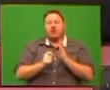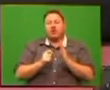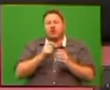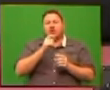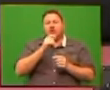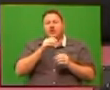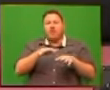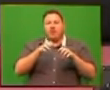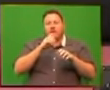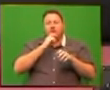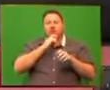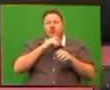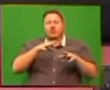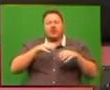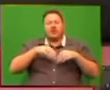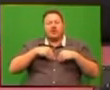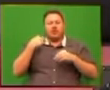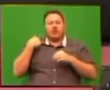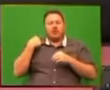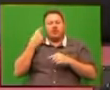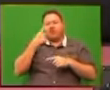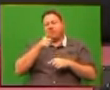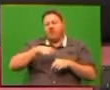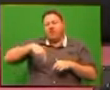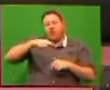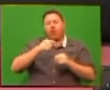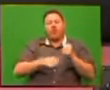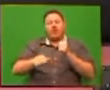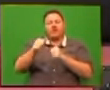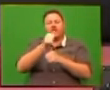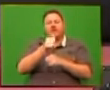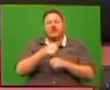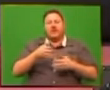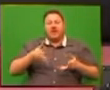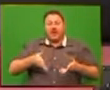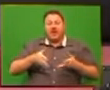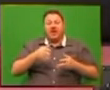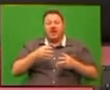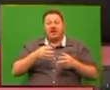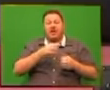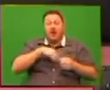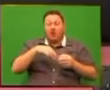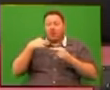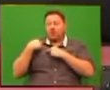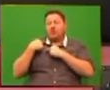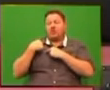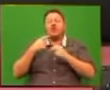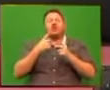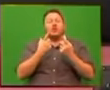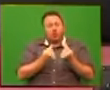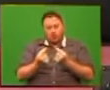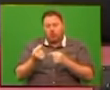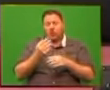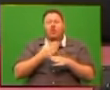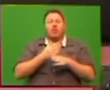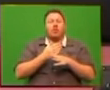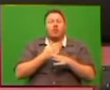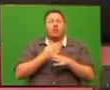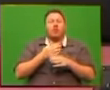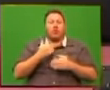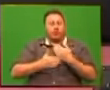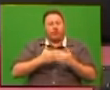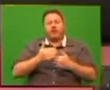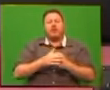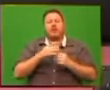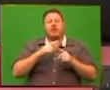accountable. There are many of us who understand that being here is a sacred duty. So we will do our duty vigorously, but always